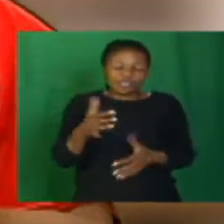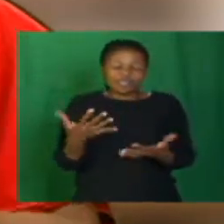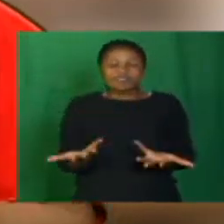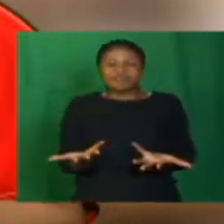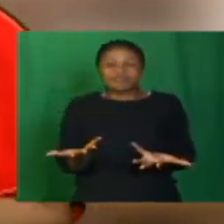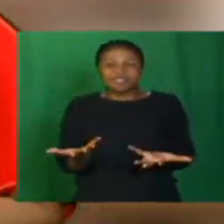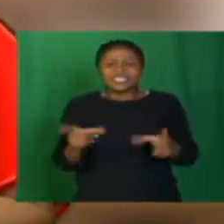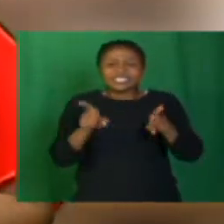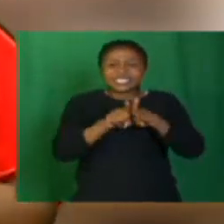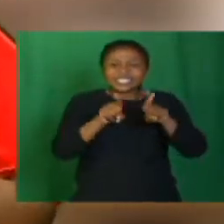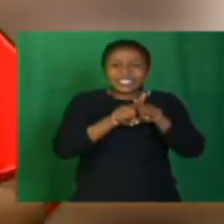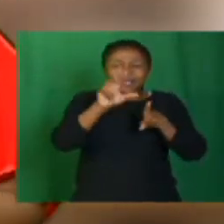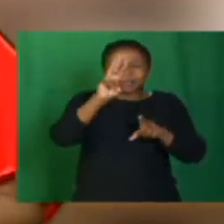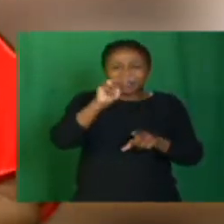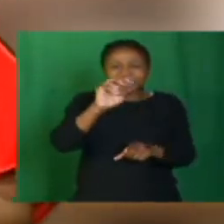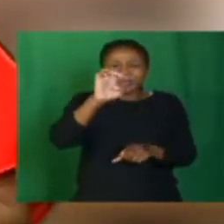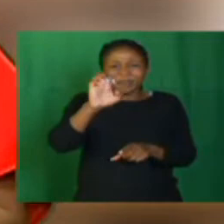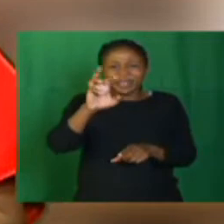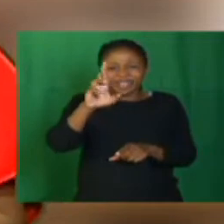or the